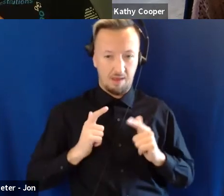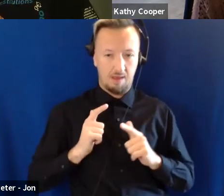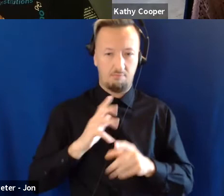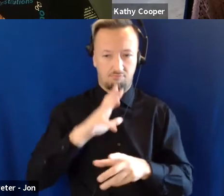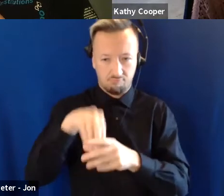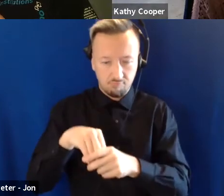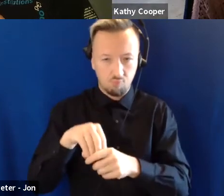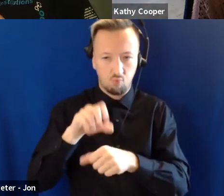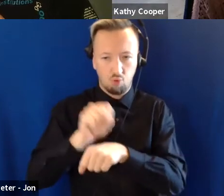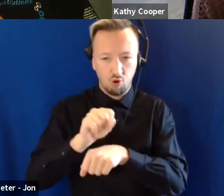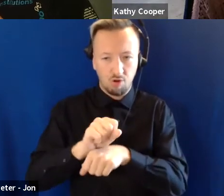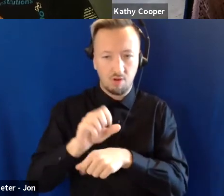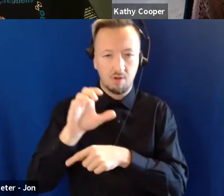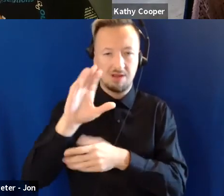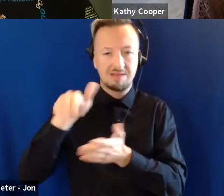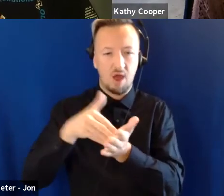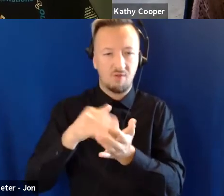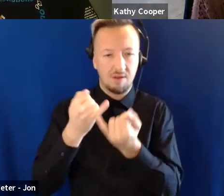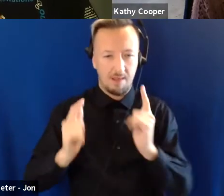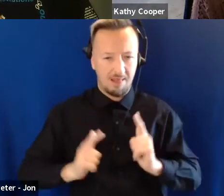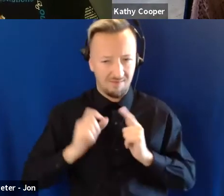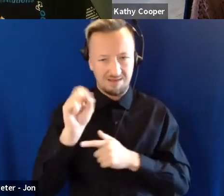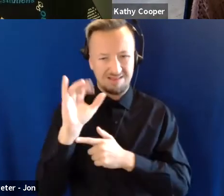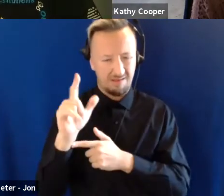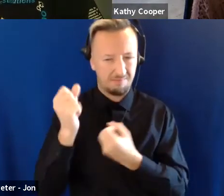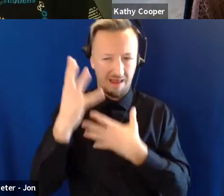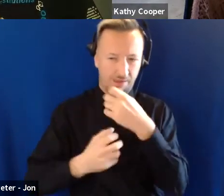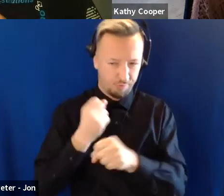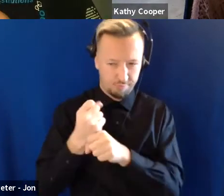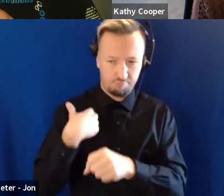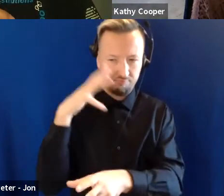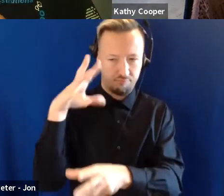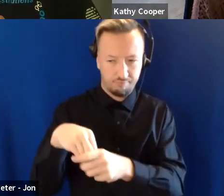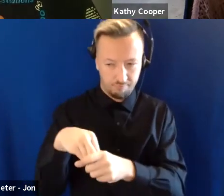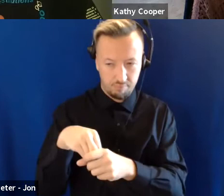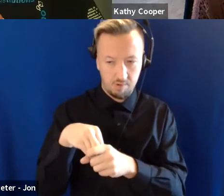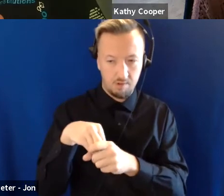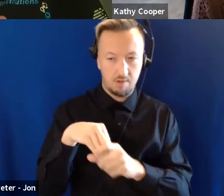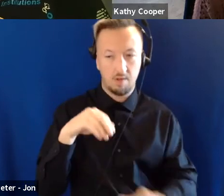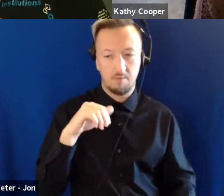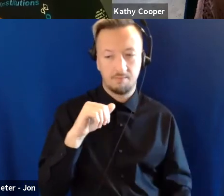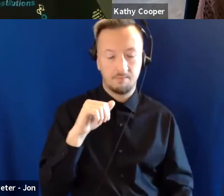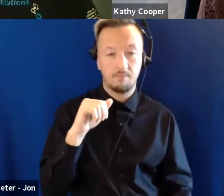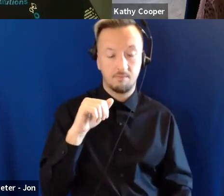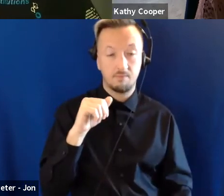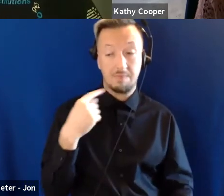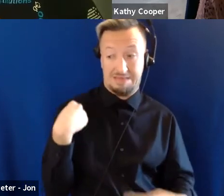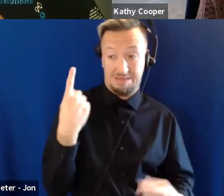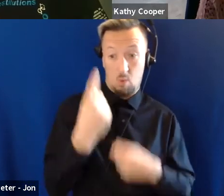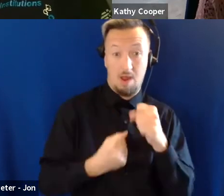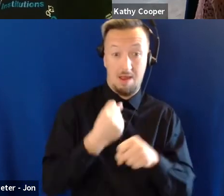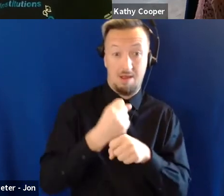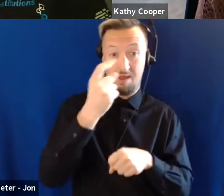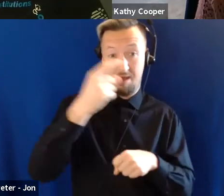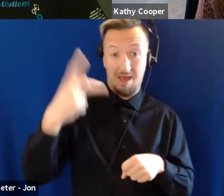Independent Living for many years. And and then within the past year and a half have